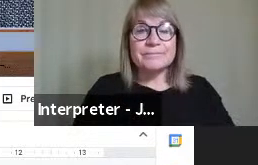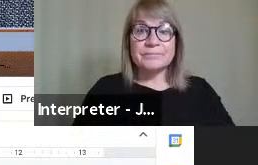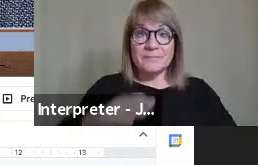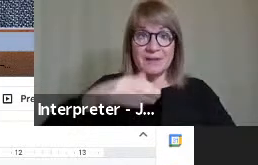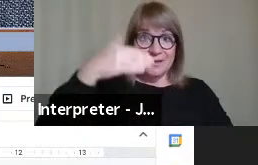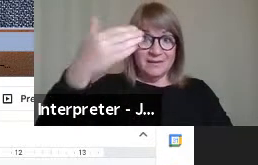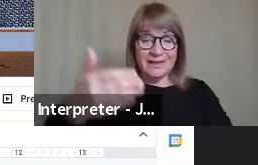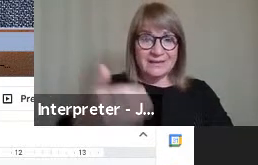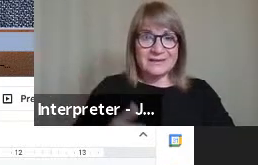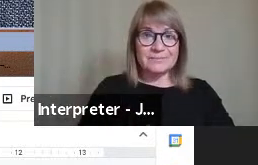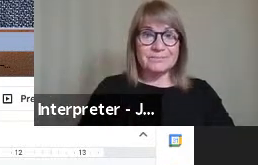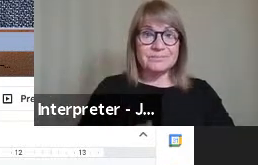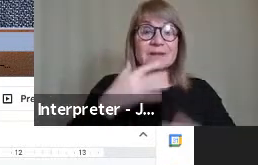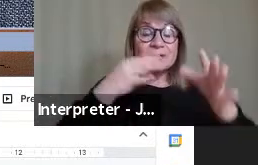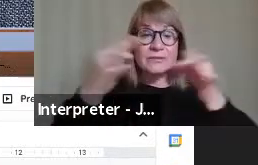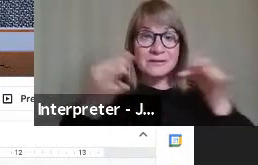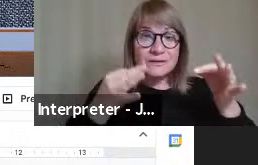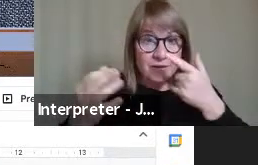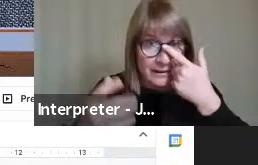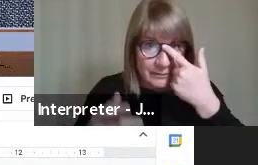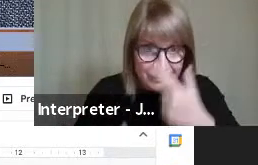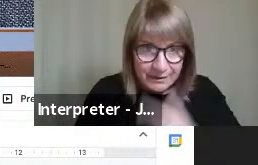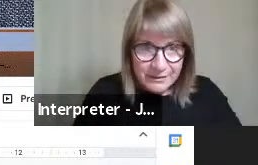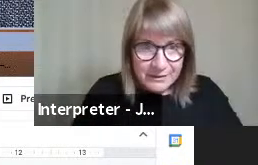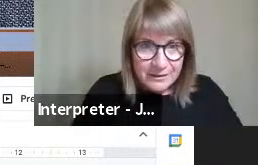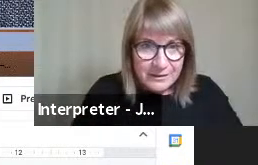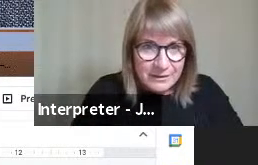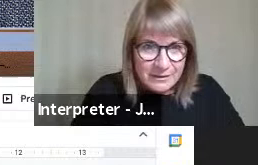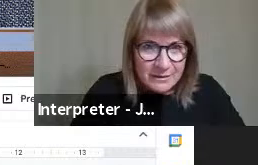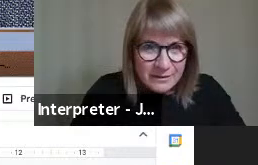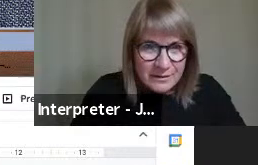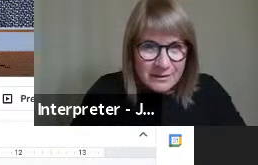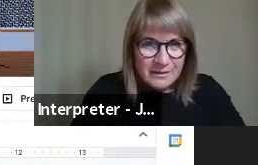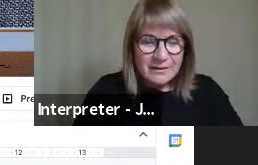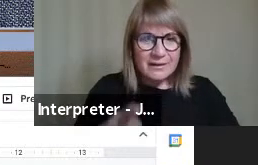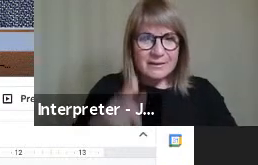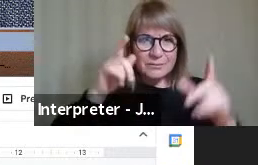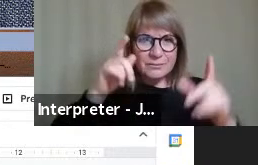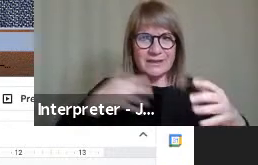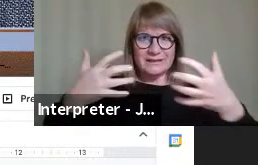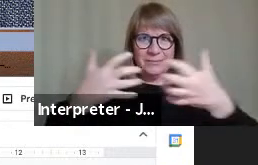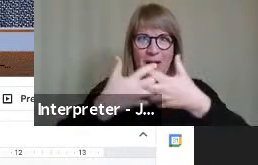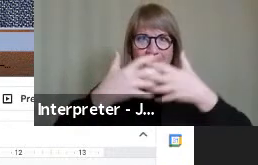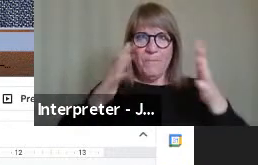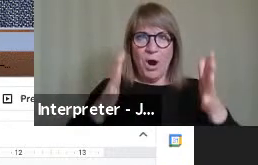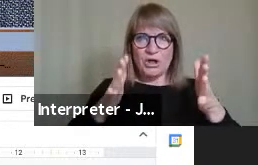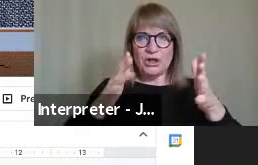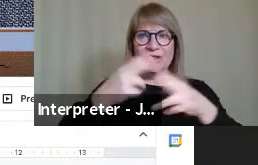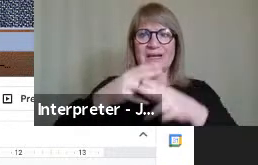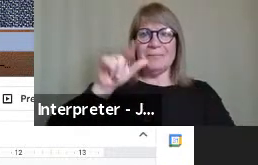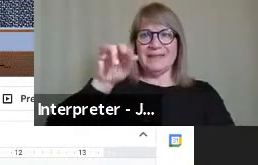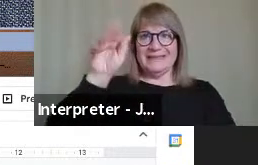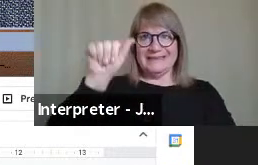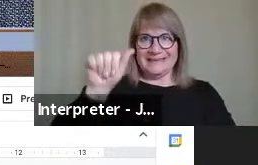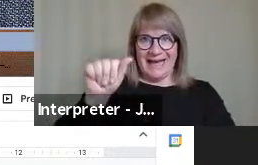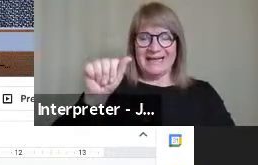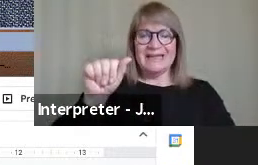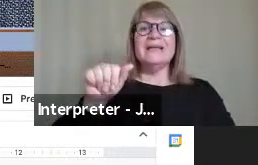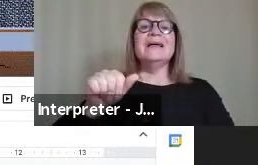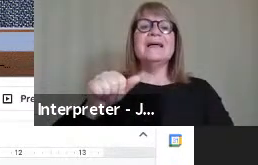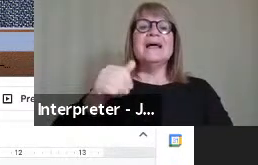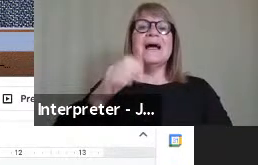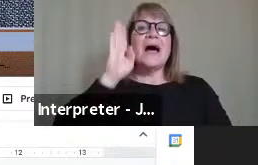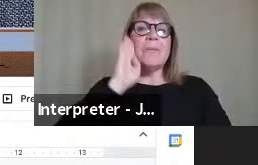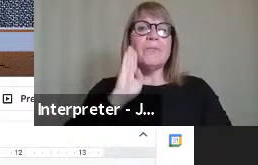so quick image description uh in this in this photo you're seeing my partner lisa a brown woman in a blue sweatshirt and our son